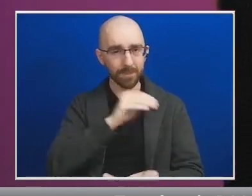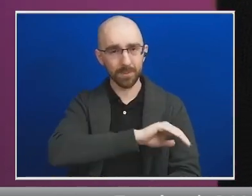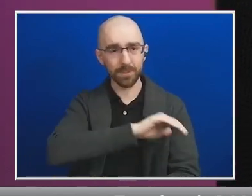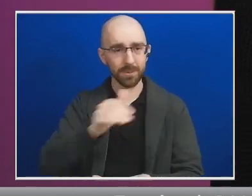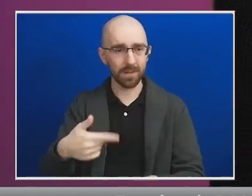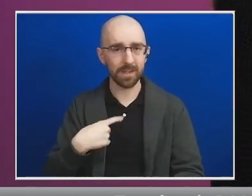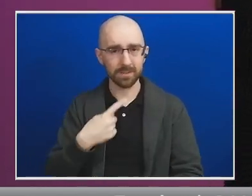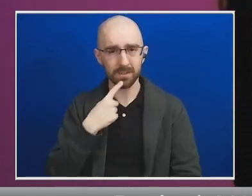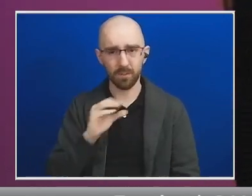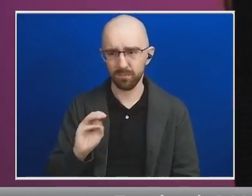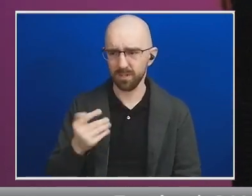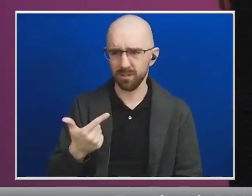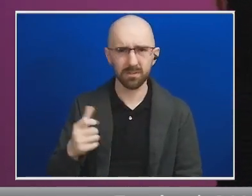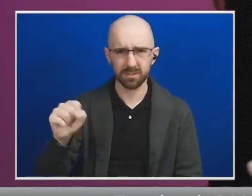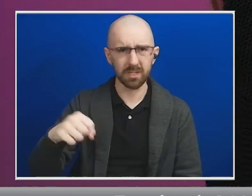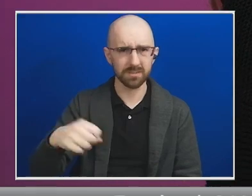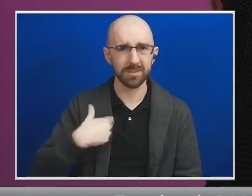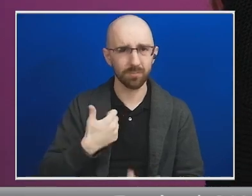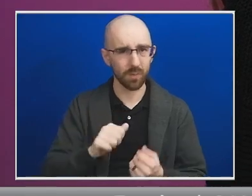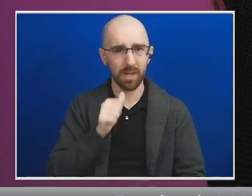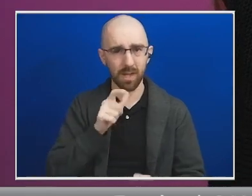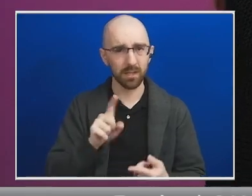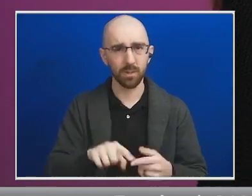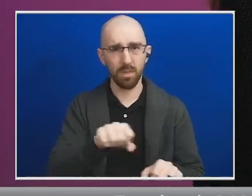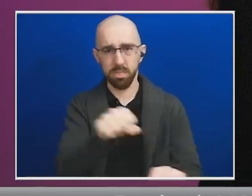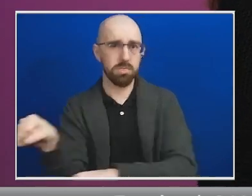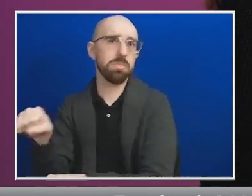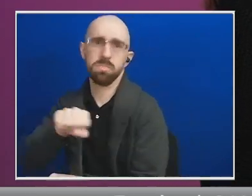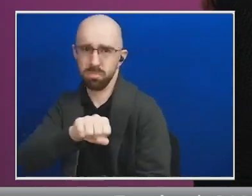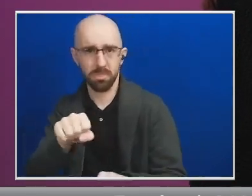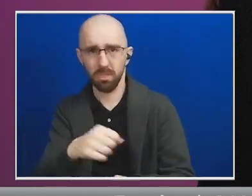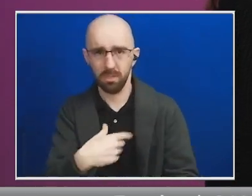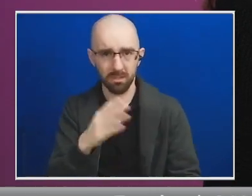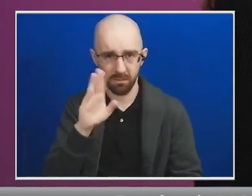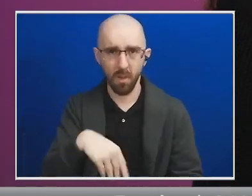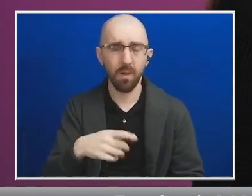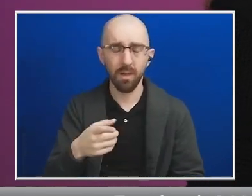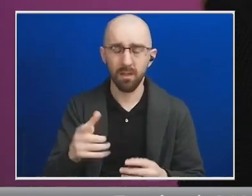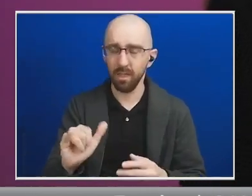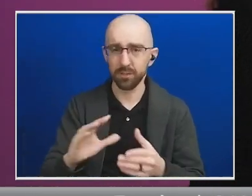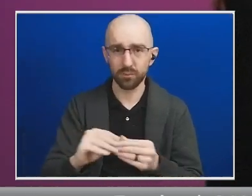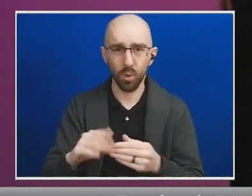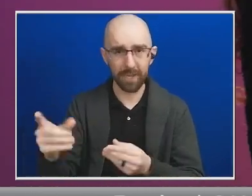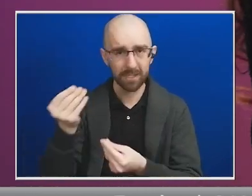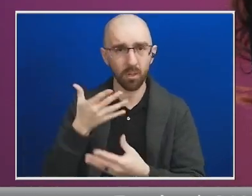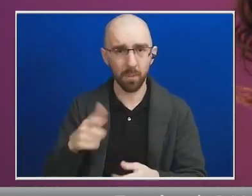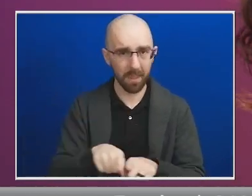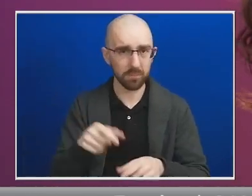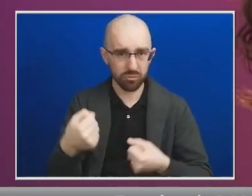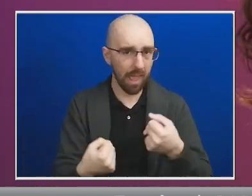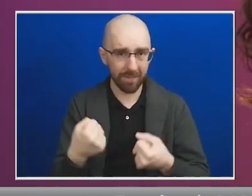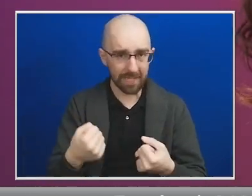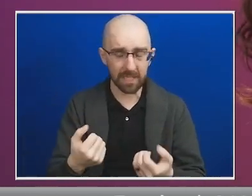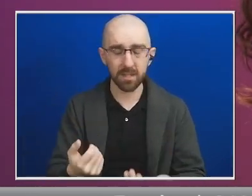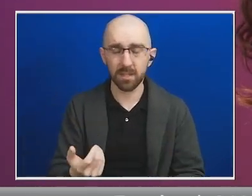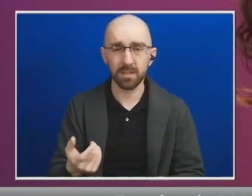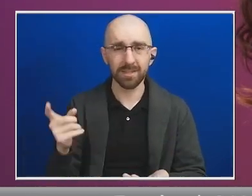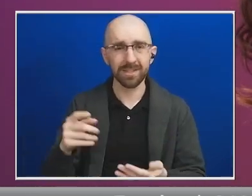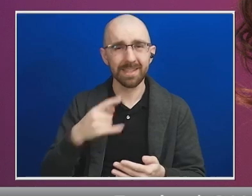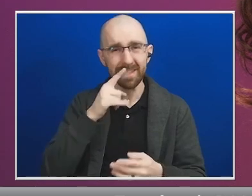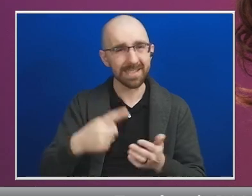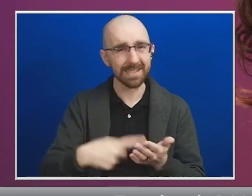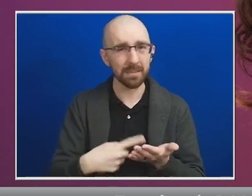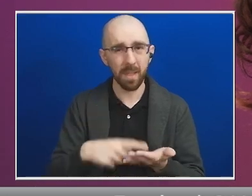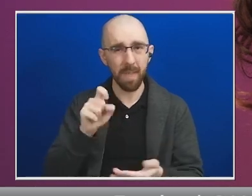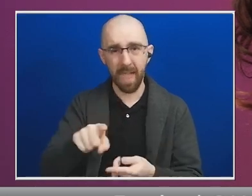as I'm trying not to run off the road, a big feast, and just trying, because kids sometimes ask the darndest questions. But I